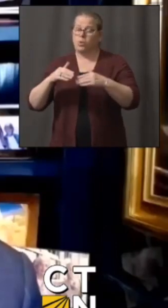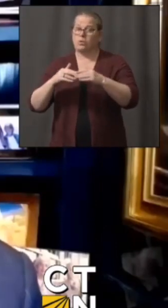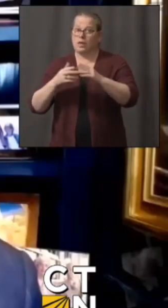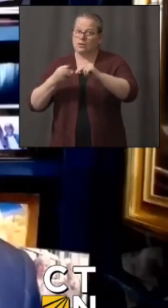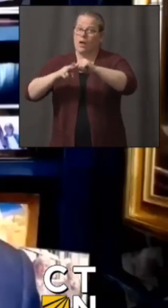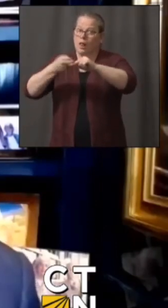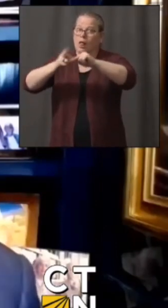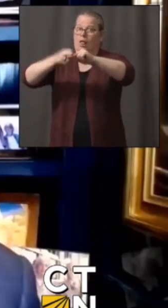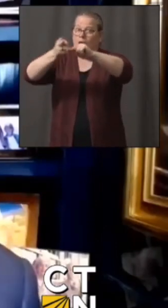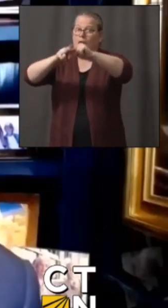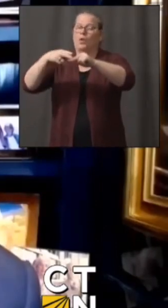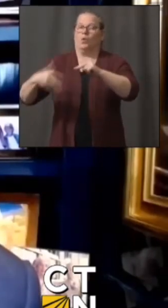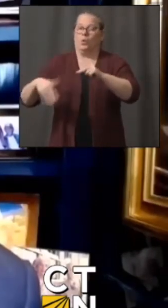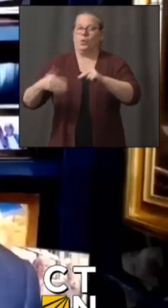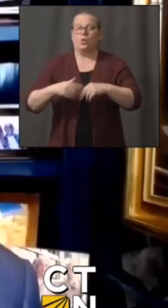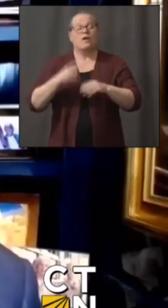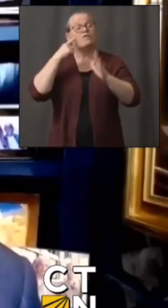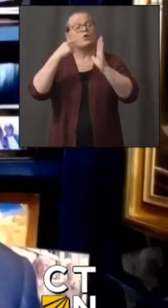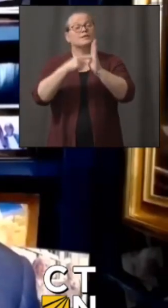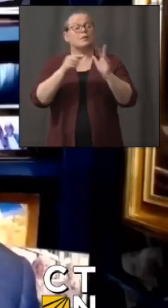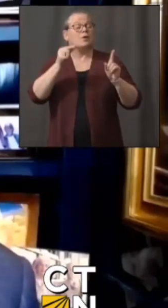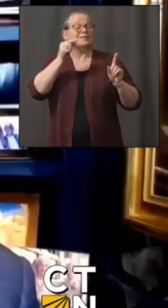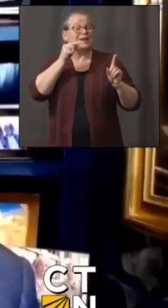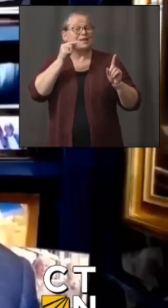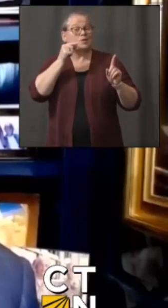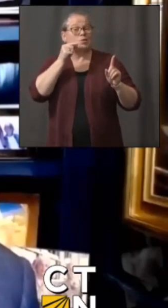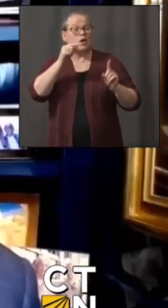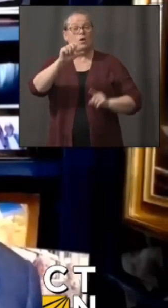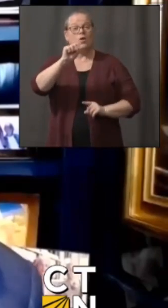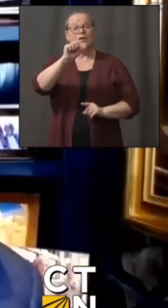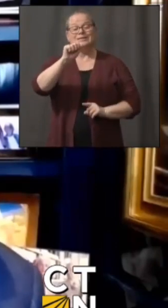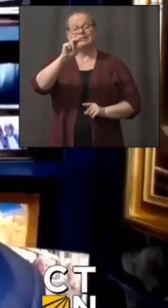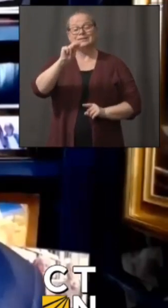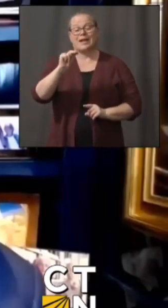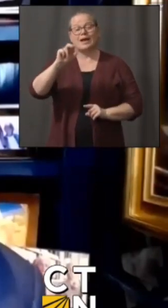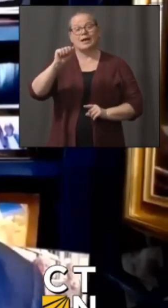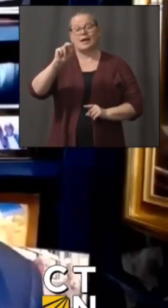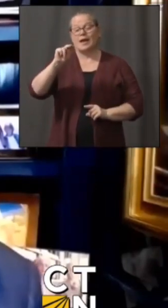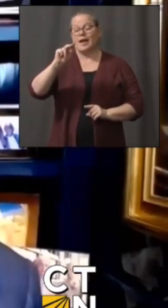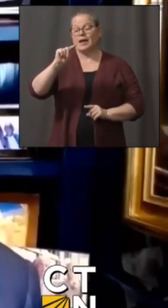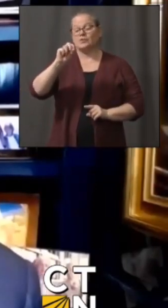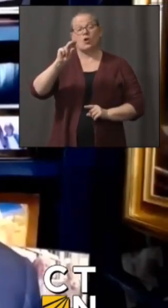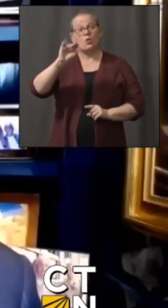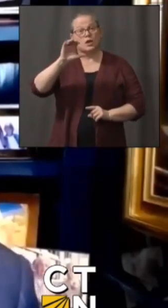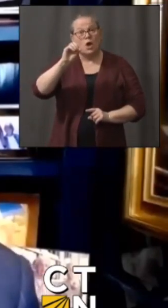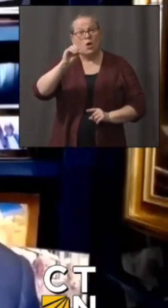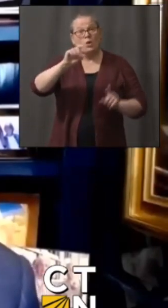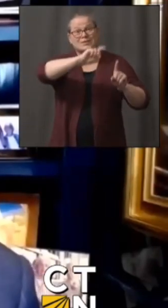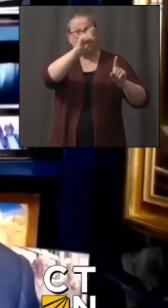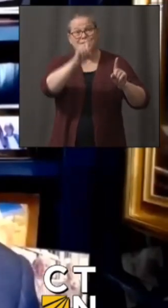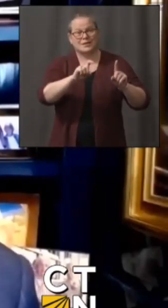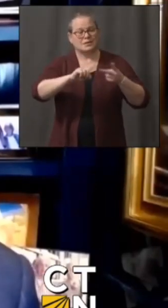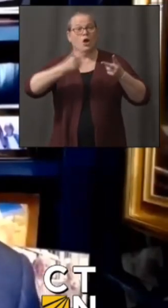been, really stressed. So that will force us to make changes when the time is right. That